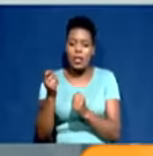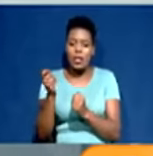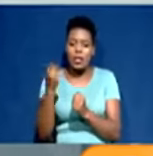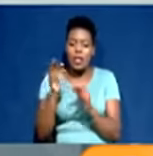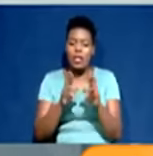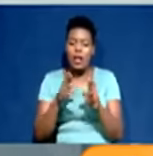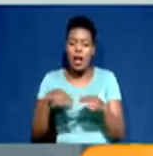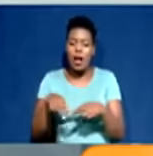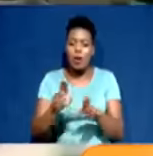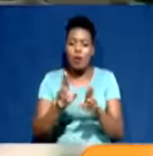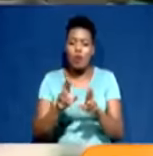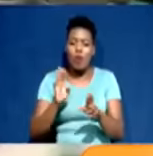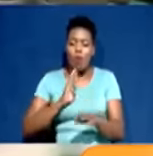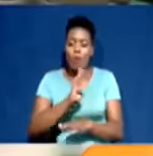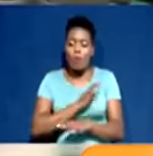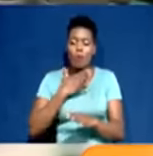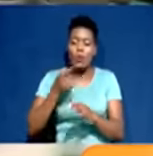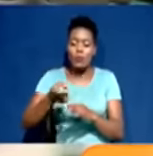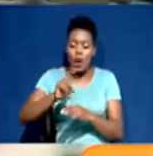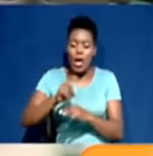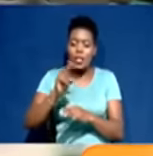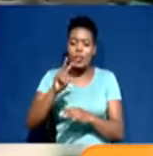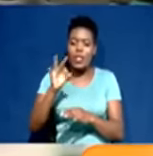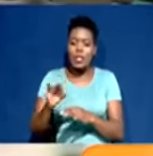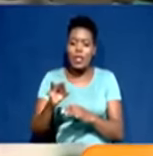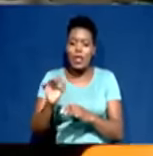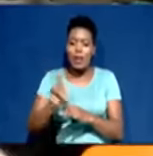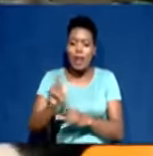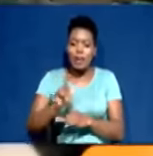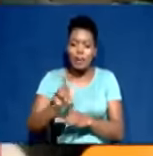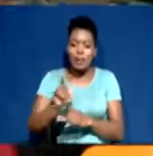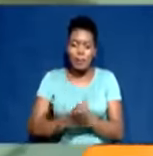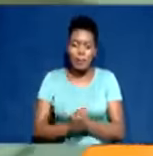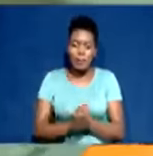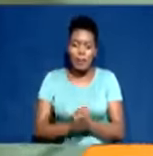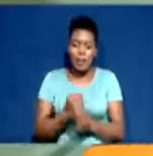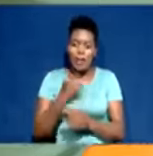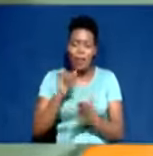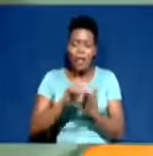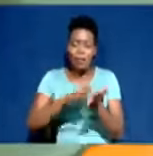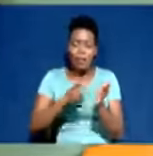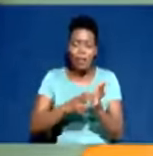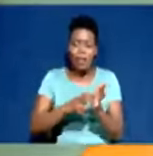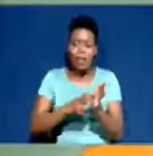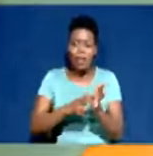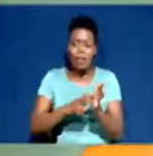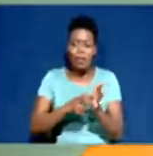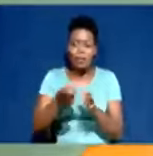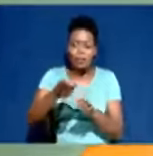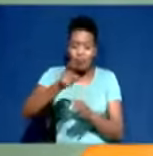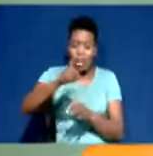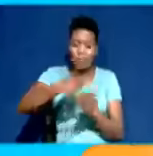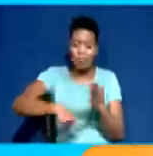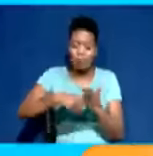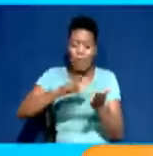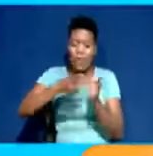to increase the levy to 23 shillings per litre on account of inflation. This would mean an exponential jump in the cost